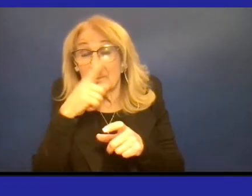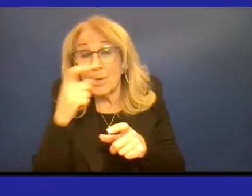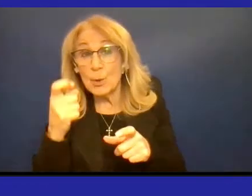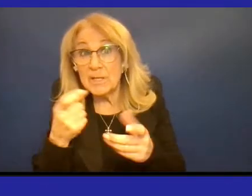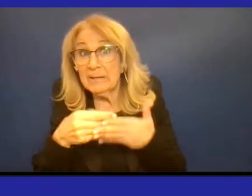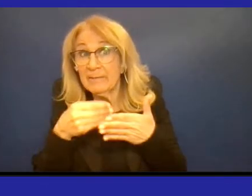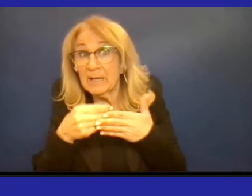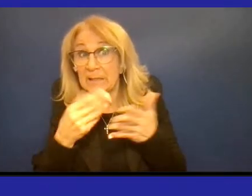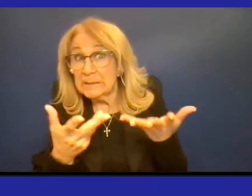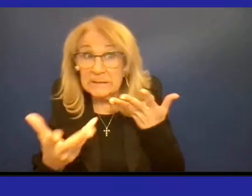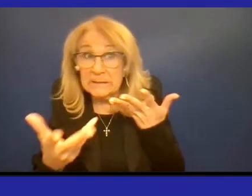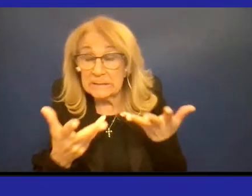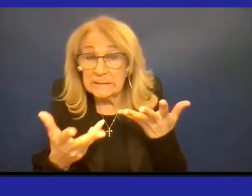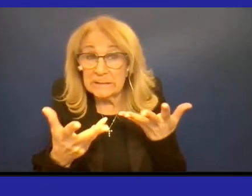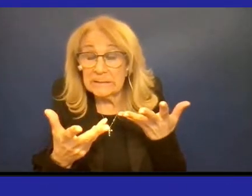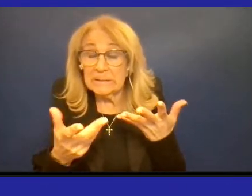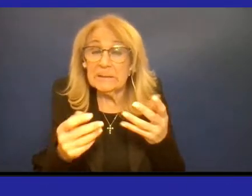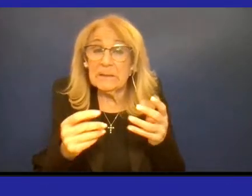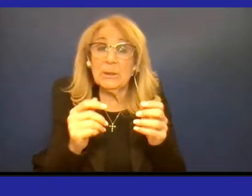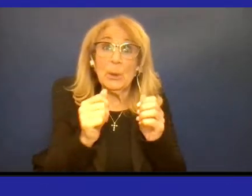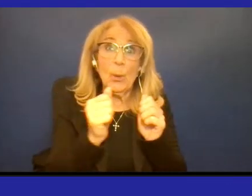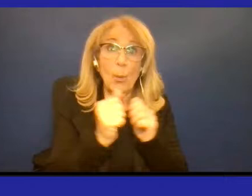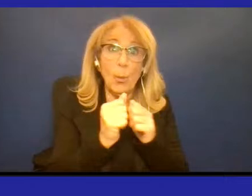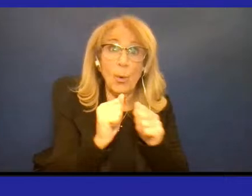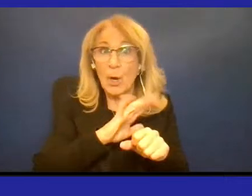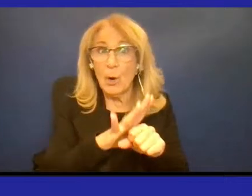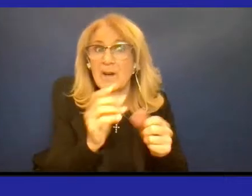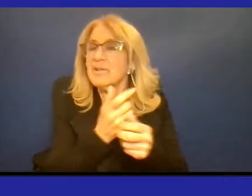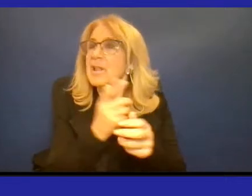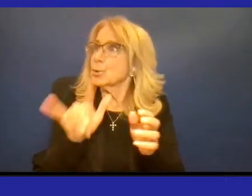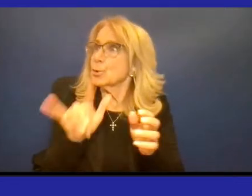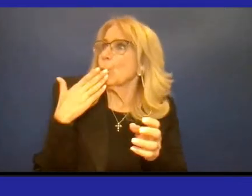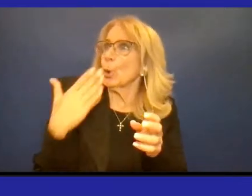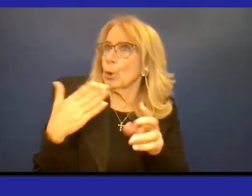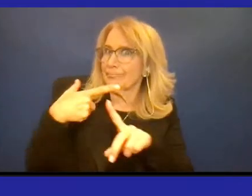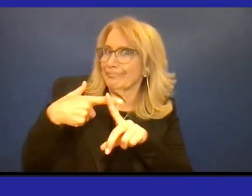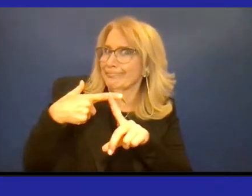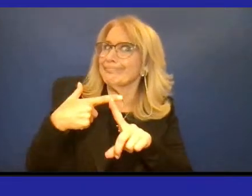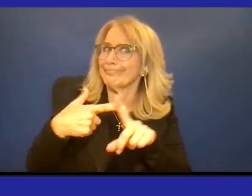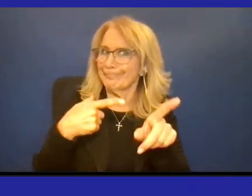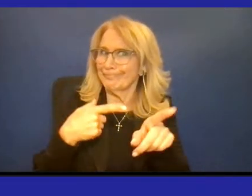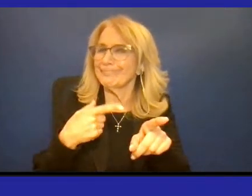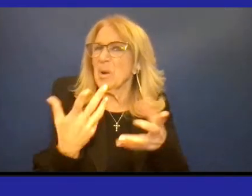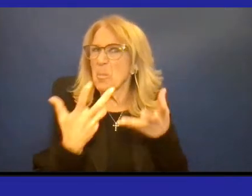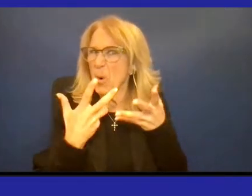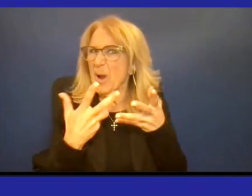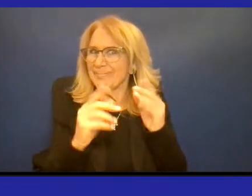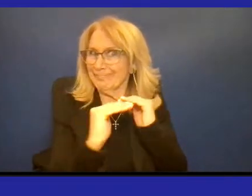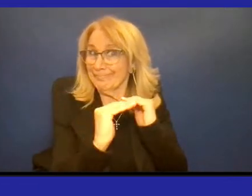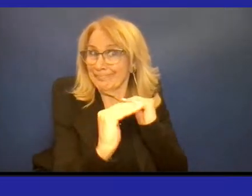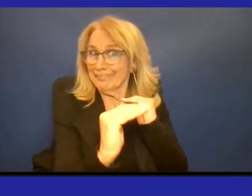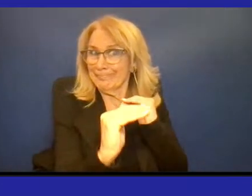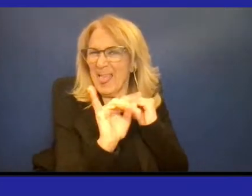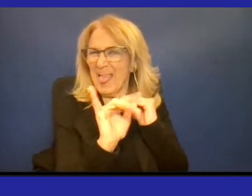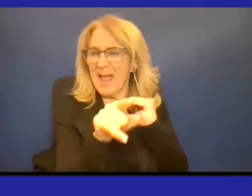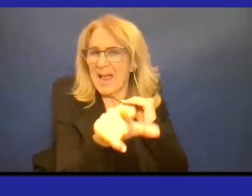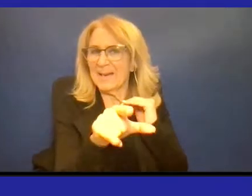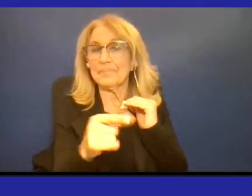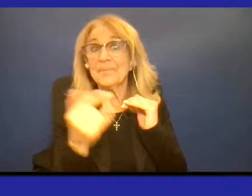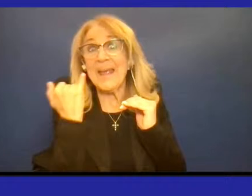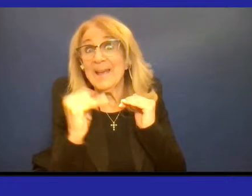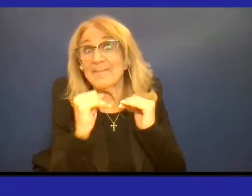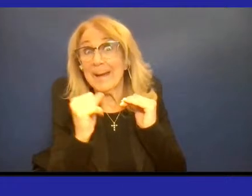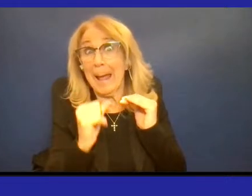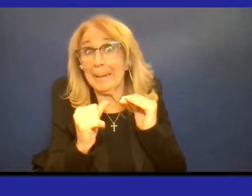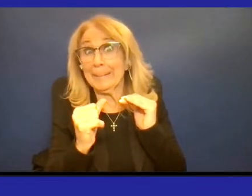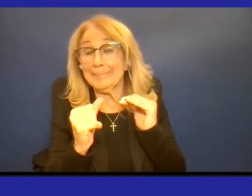nuances of COVID funding, so Yeah. that's good. But we feel good, and this is a place we want to stay at. Right. Of course, if not exceed. And then with the